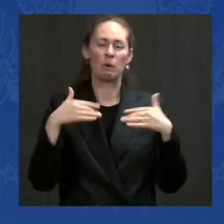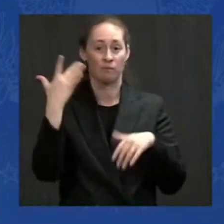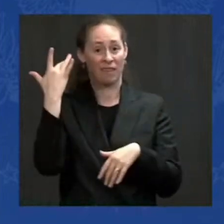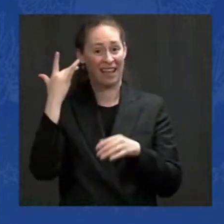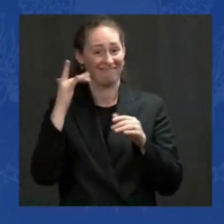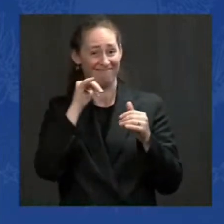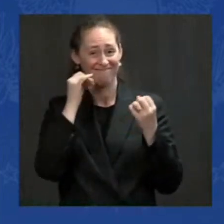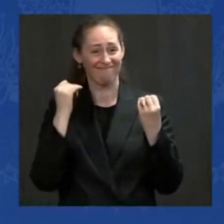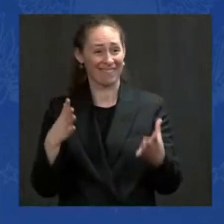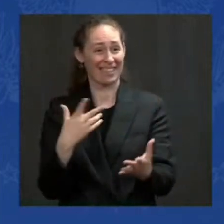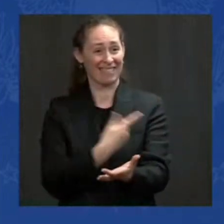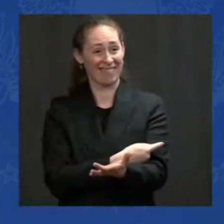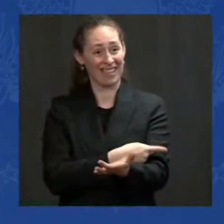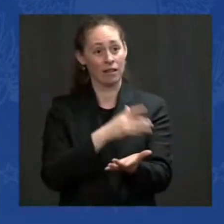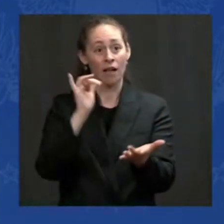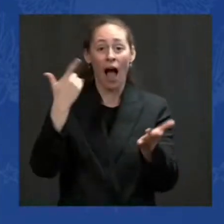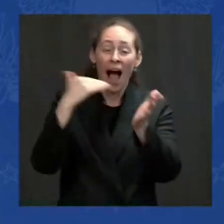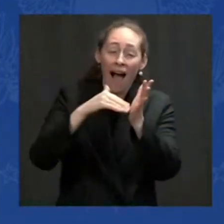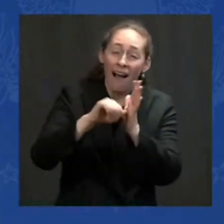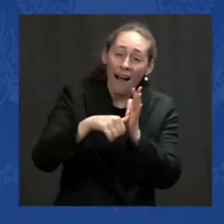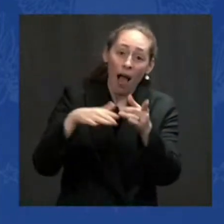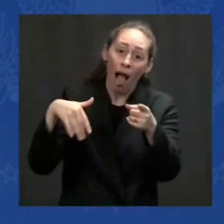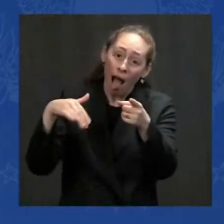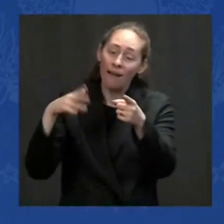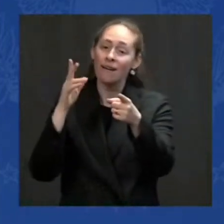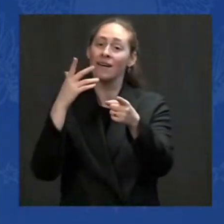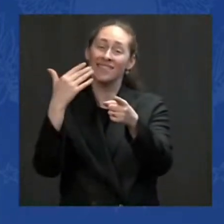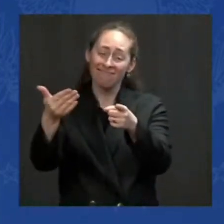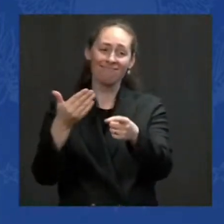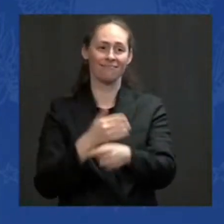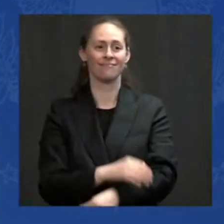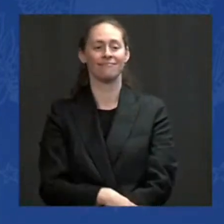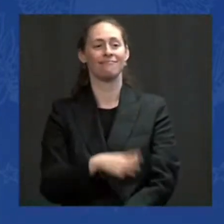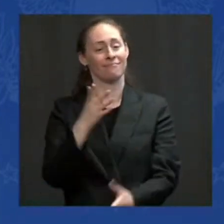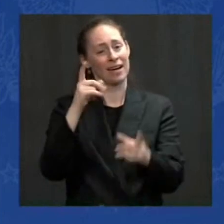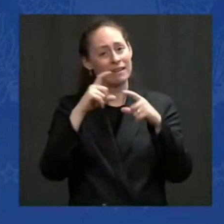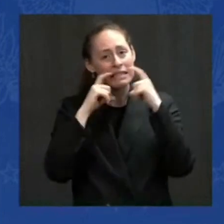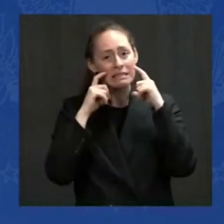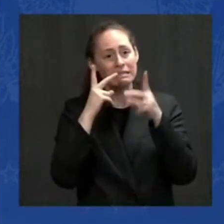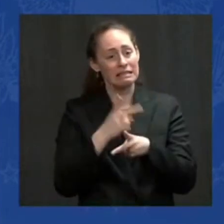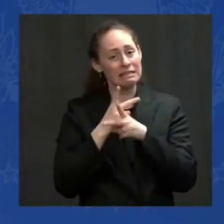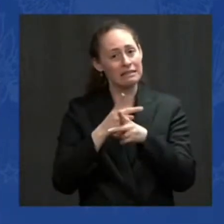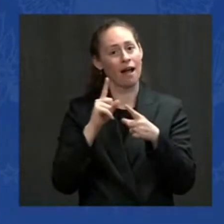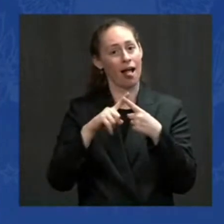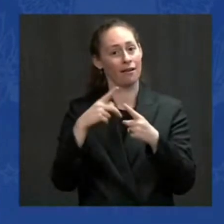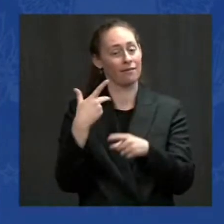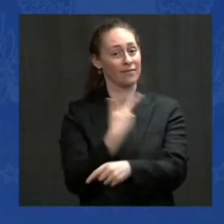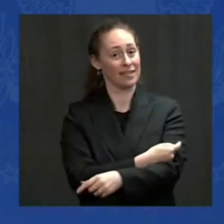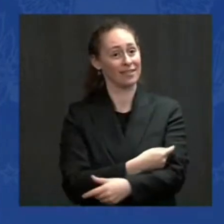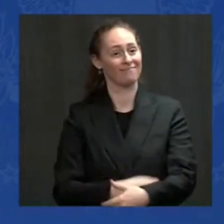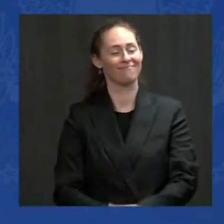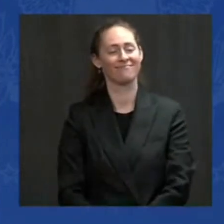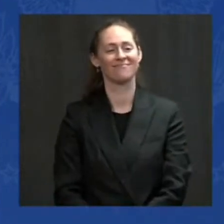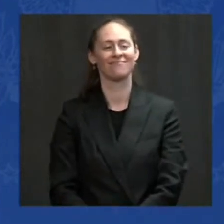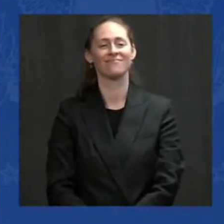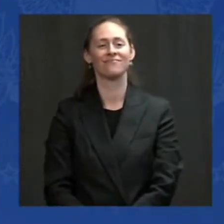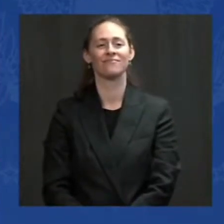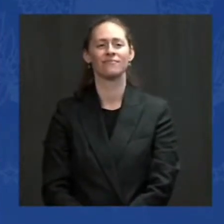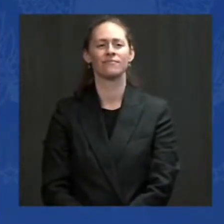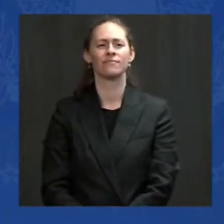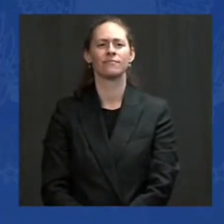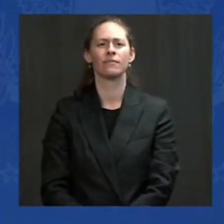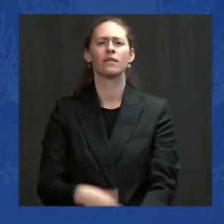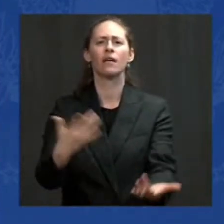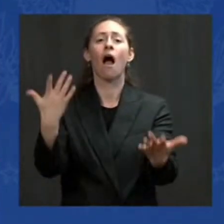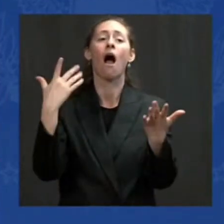yet, go get vaccinated and wear a mask until you do. Good. And Josh, on international travel,